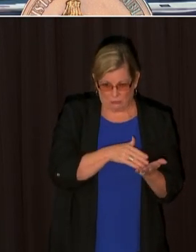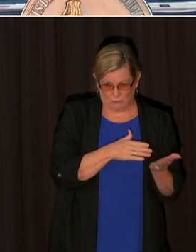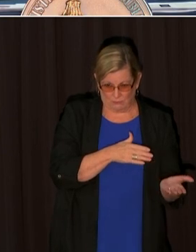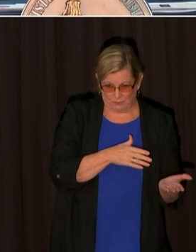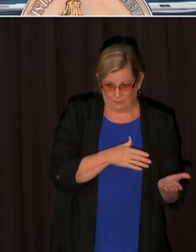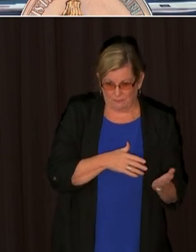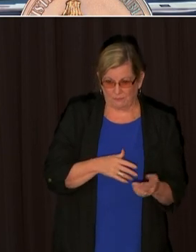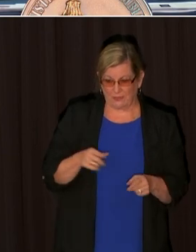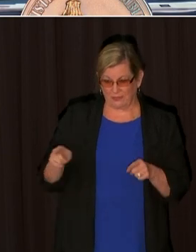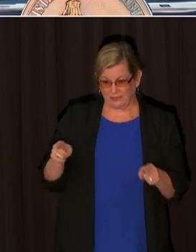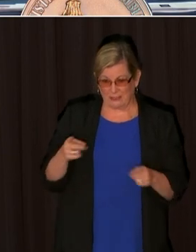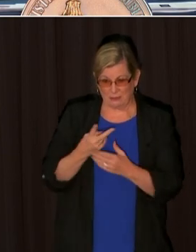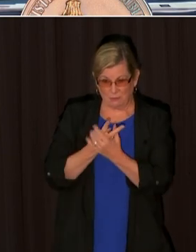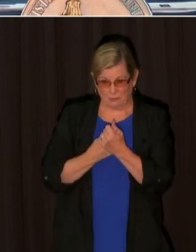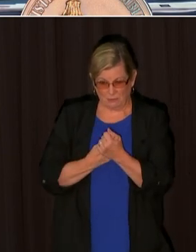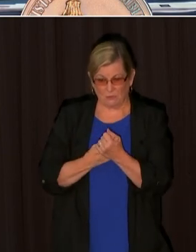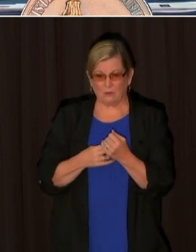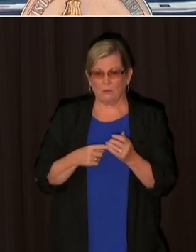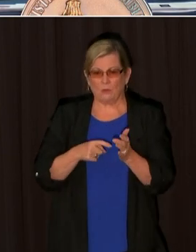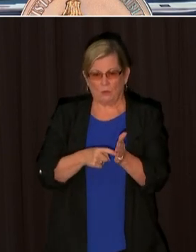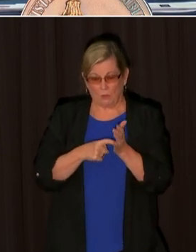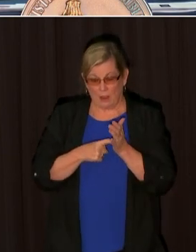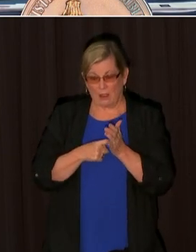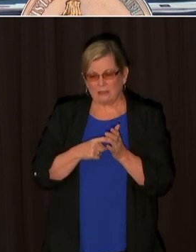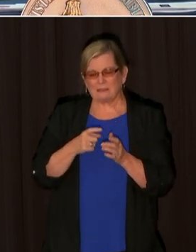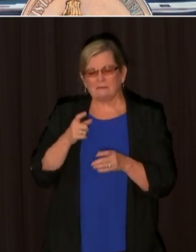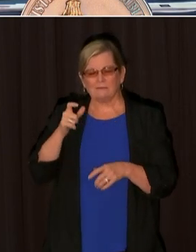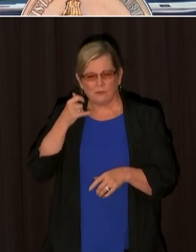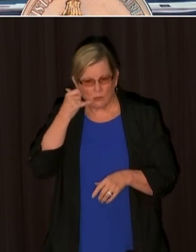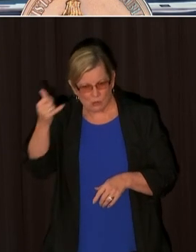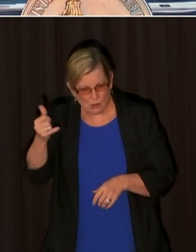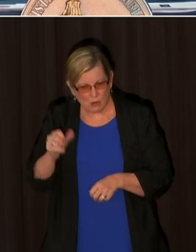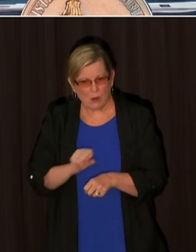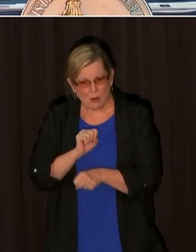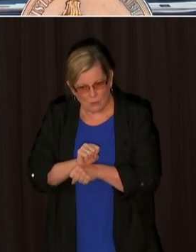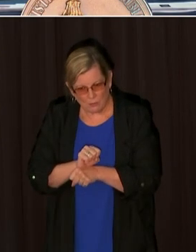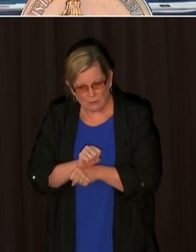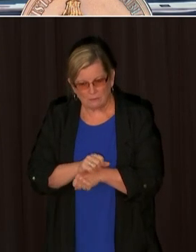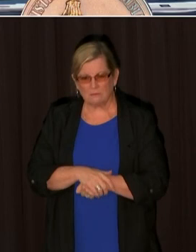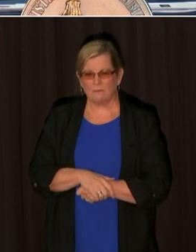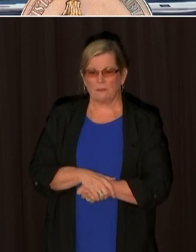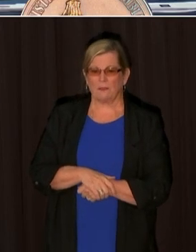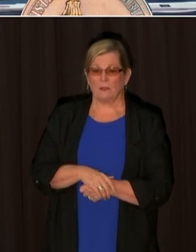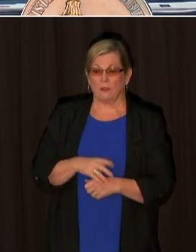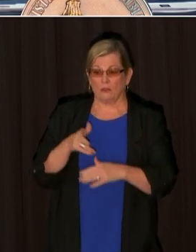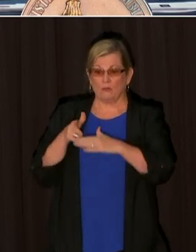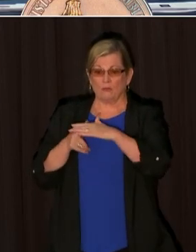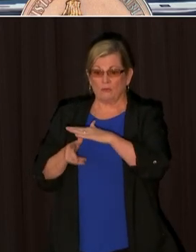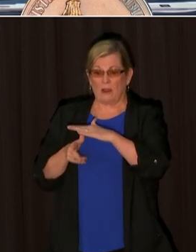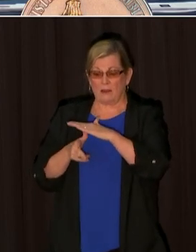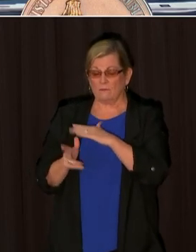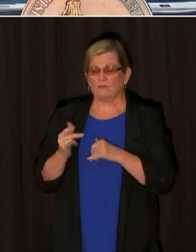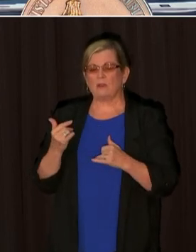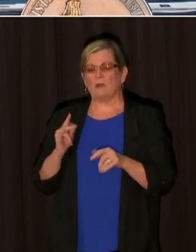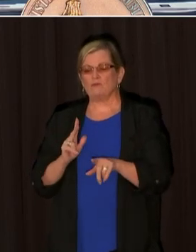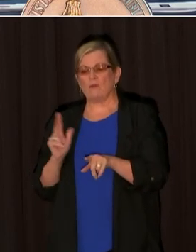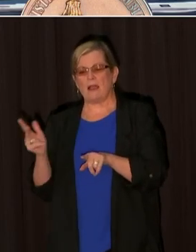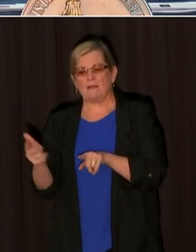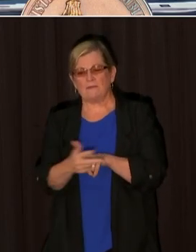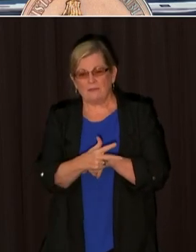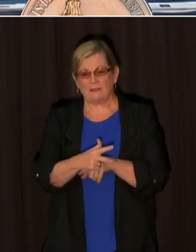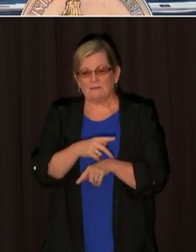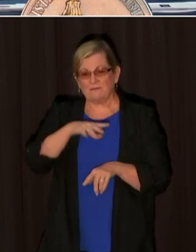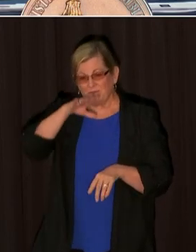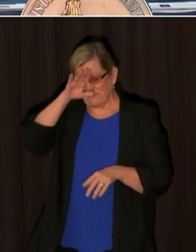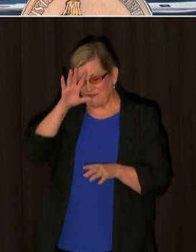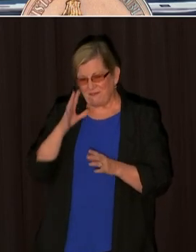walk up and drive up testing sites and at the fire stations. So please look at those